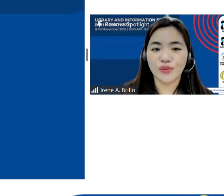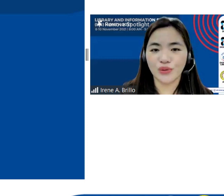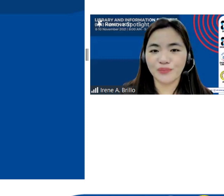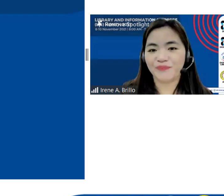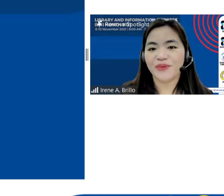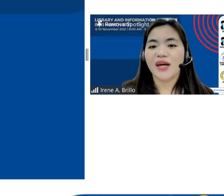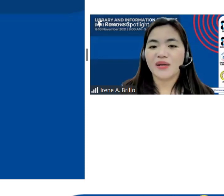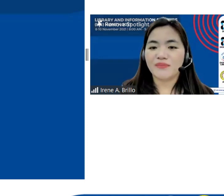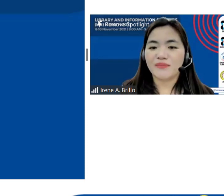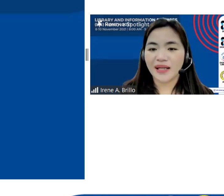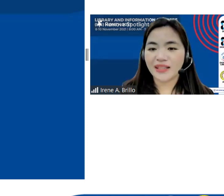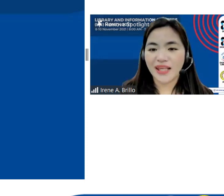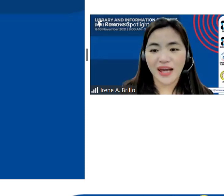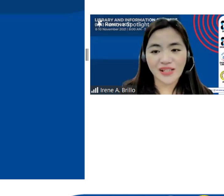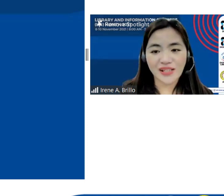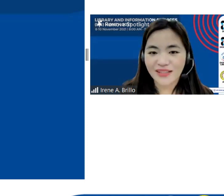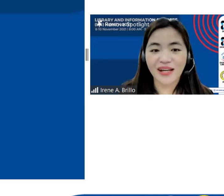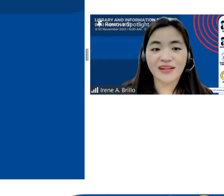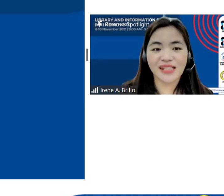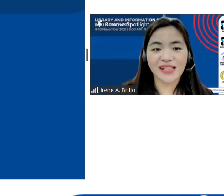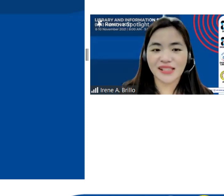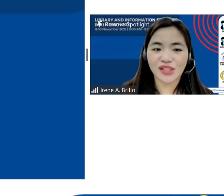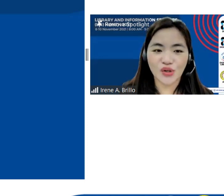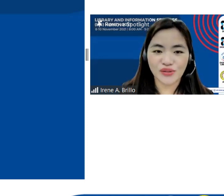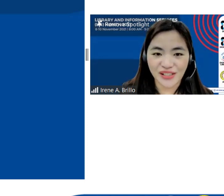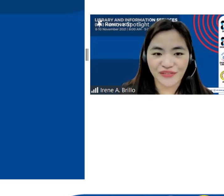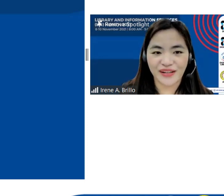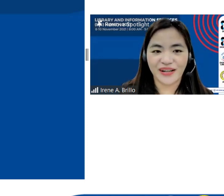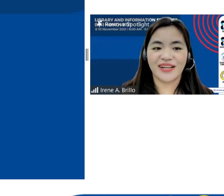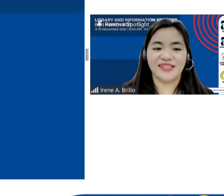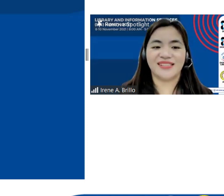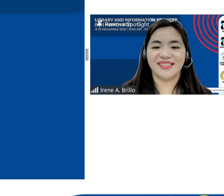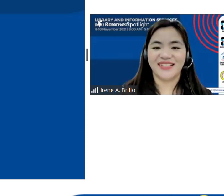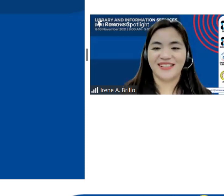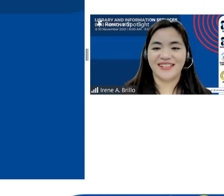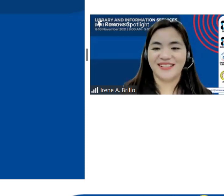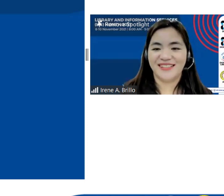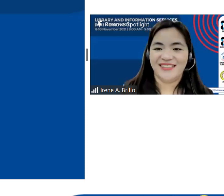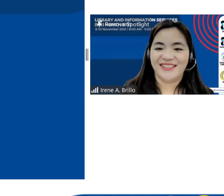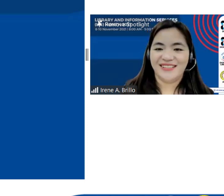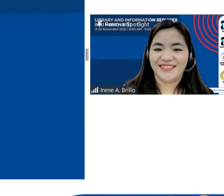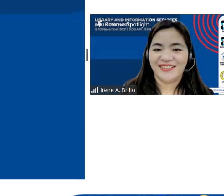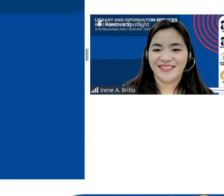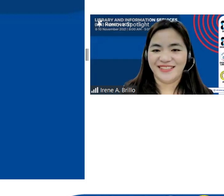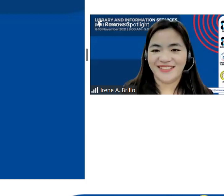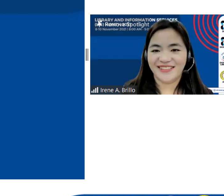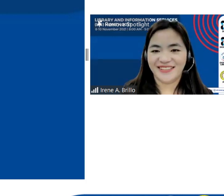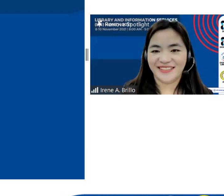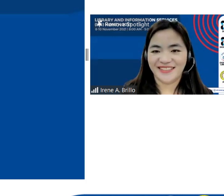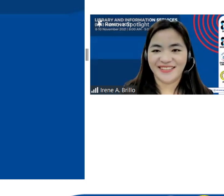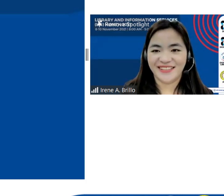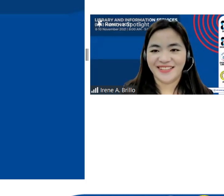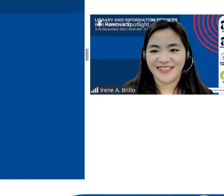Zoom room. But anyway, there is no difference.